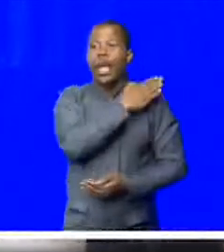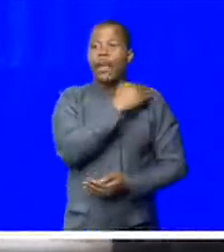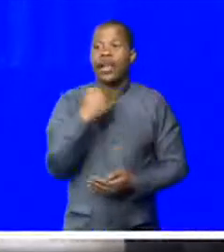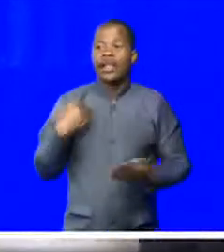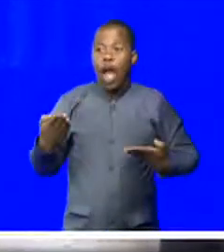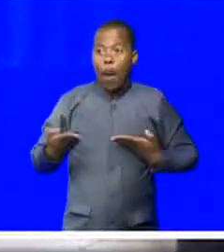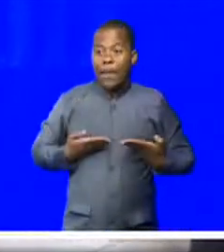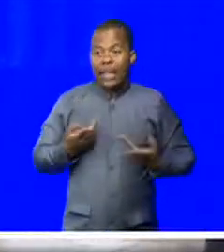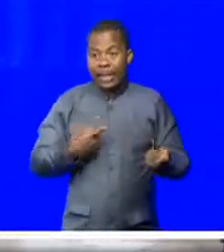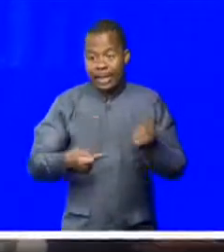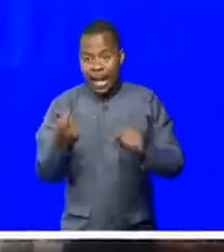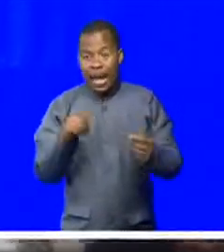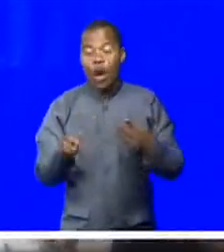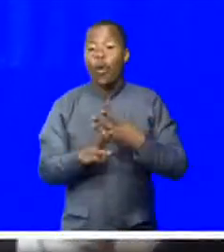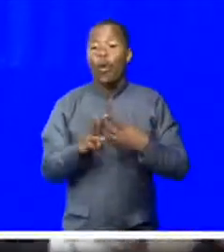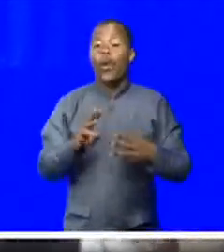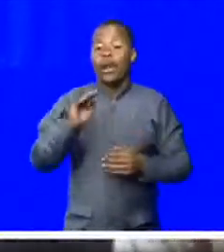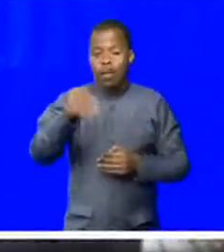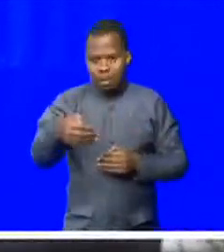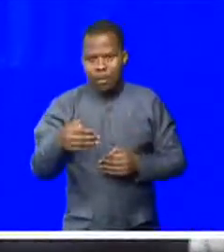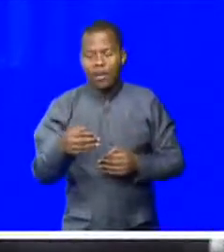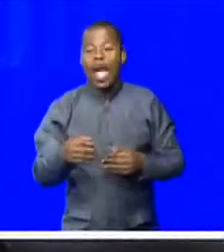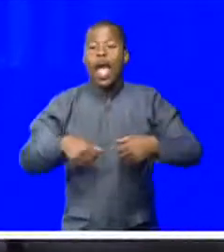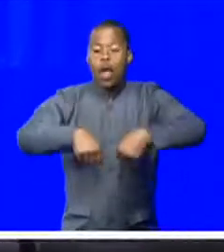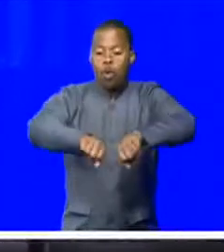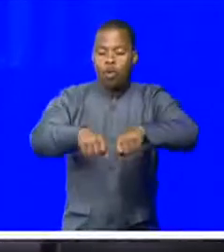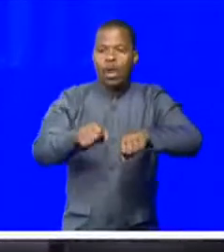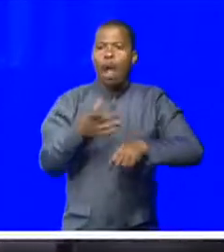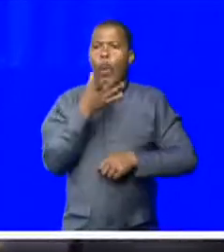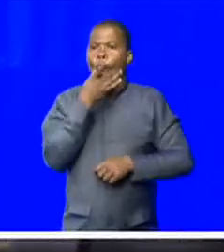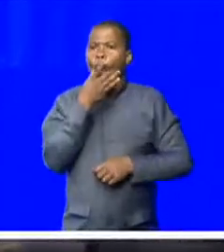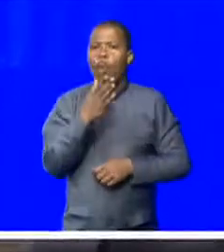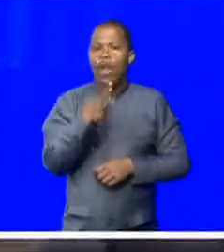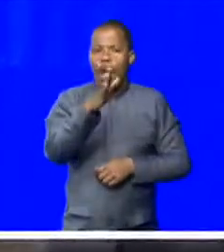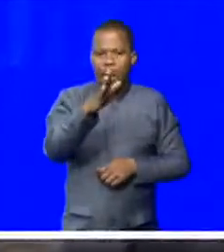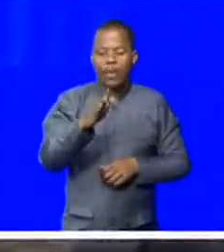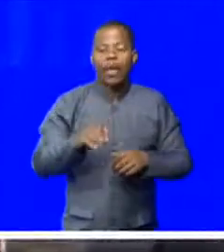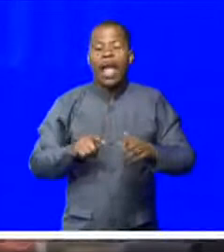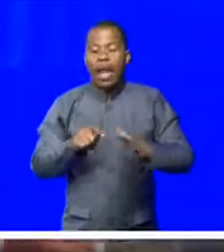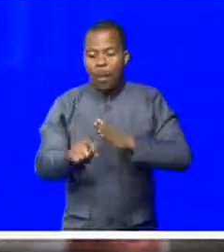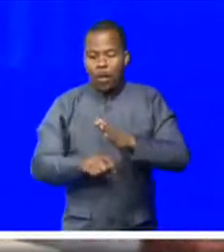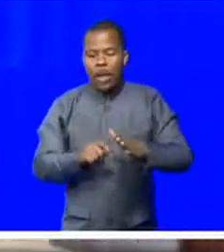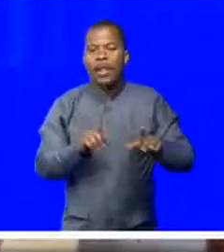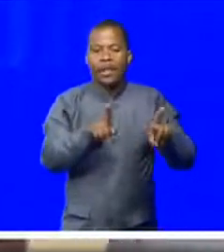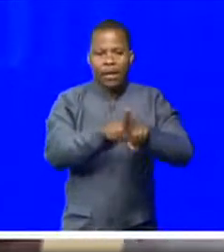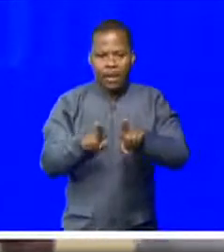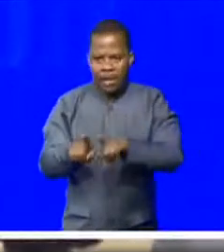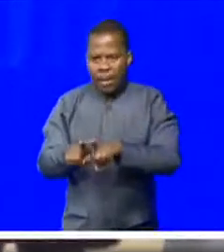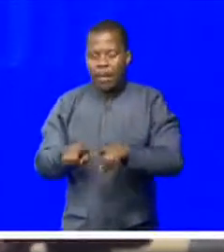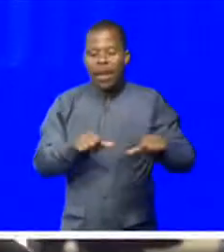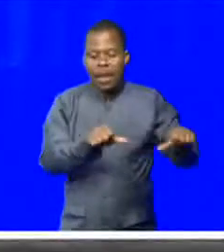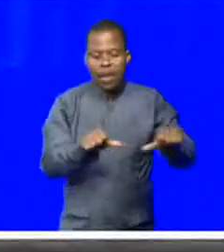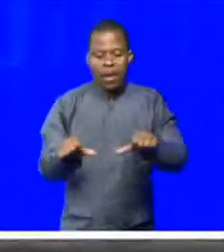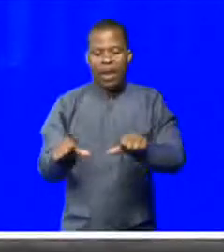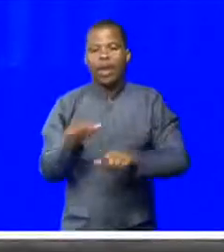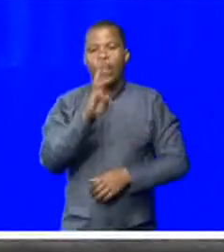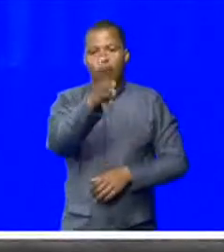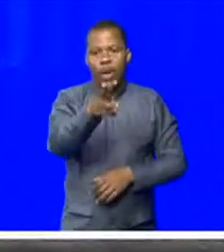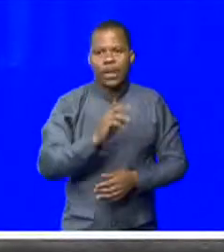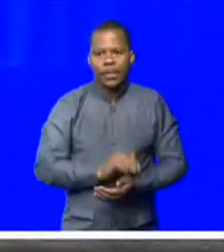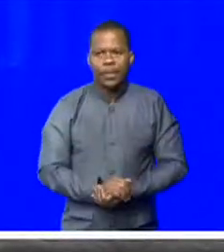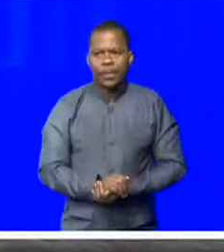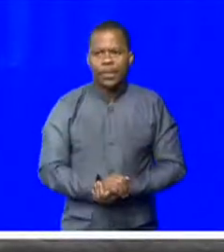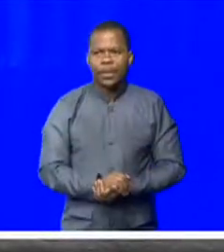in the Mandlangempisi Nkundla next week for the Business Development Project. Reporting for Eswatini TV News, I am Samkel Suekoza